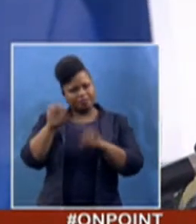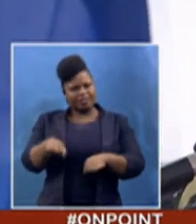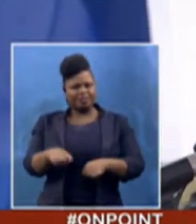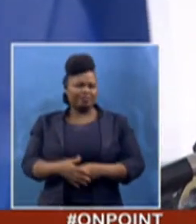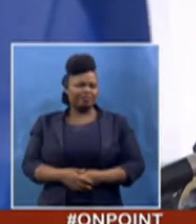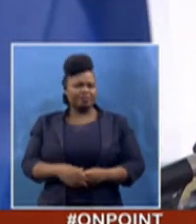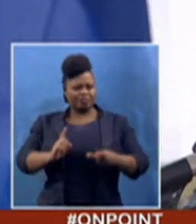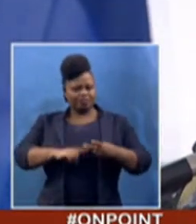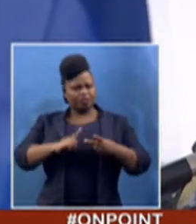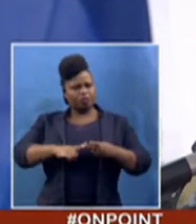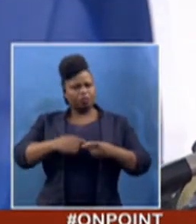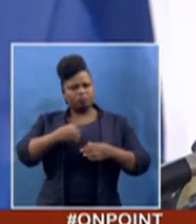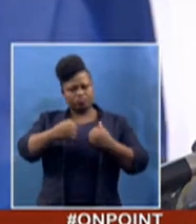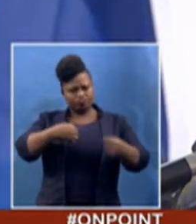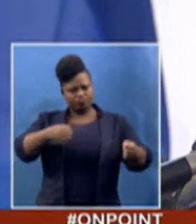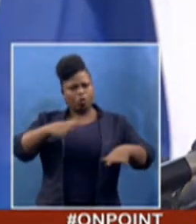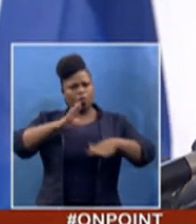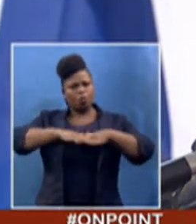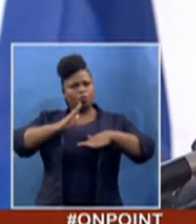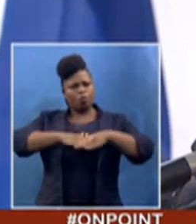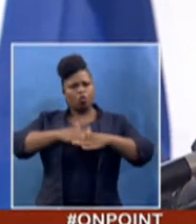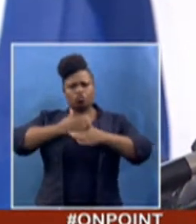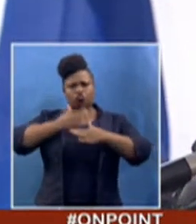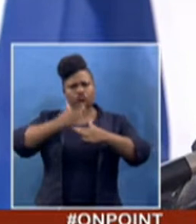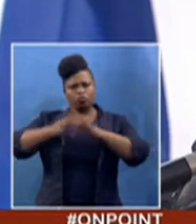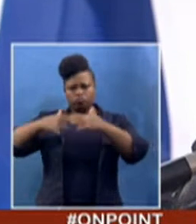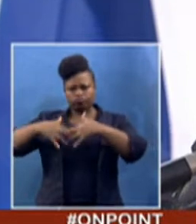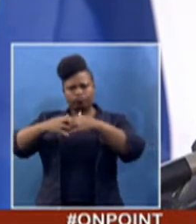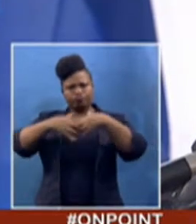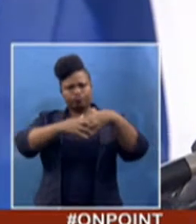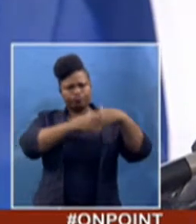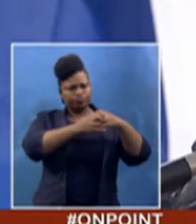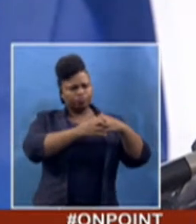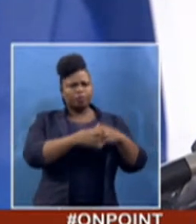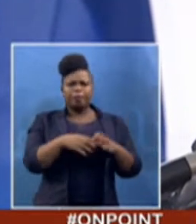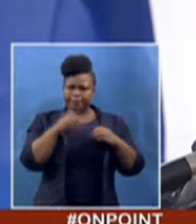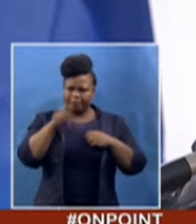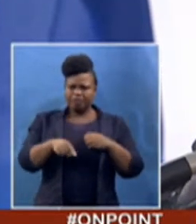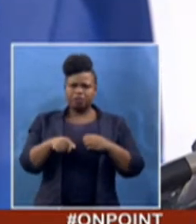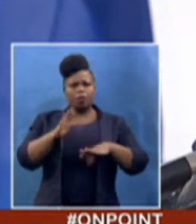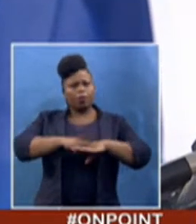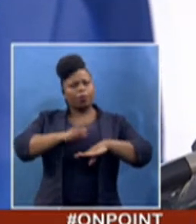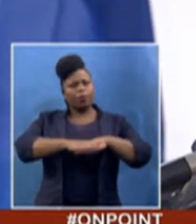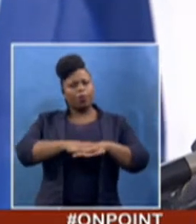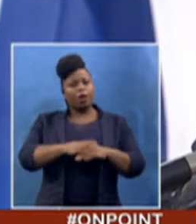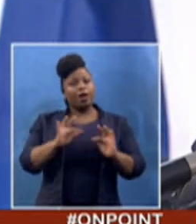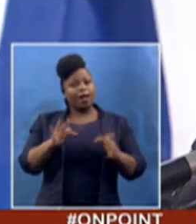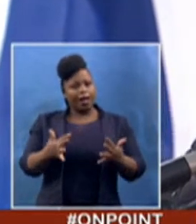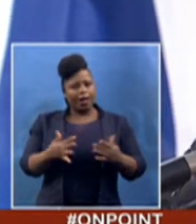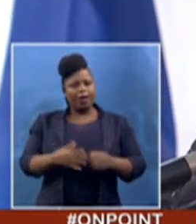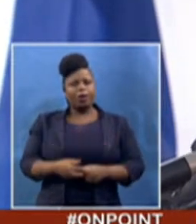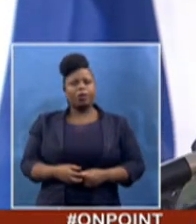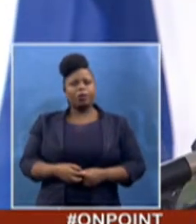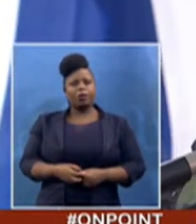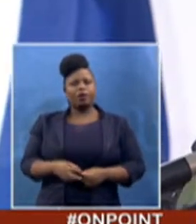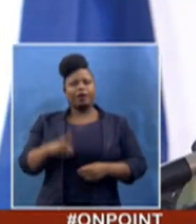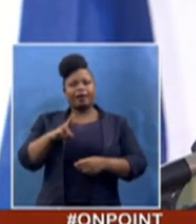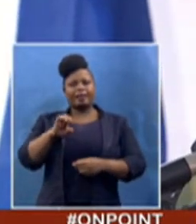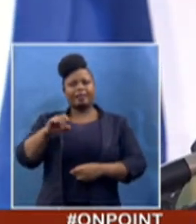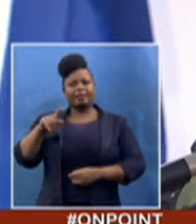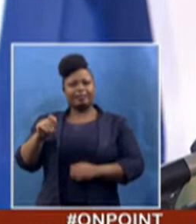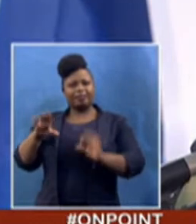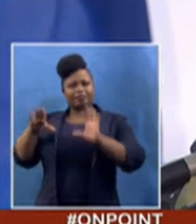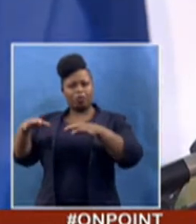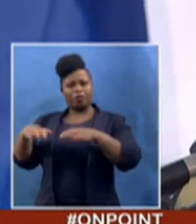more jobs, and to grow more businesses through the economic reconstruction and